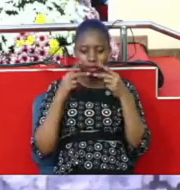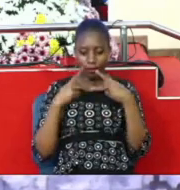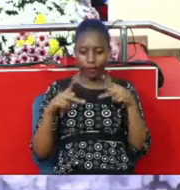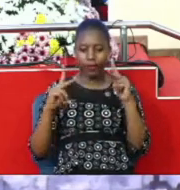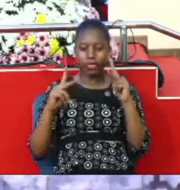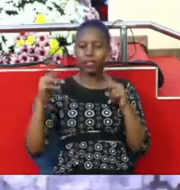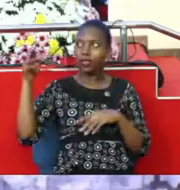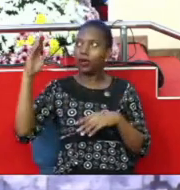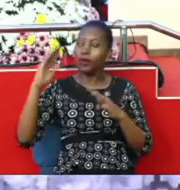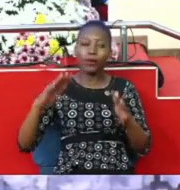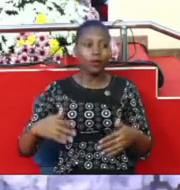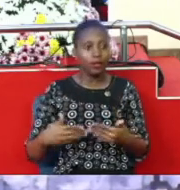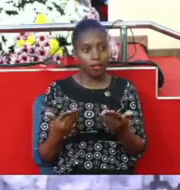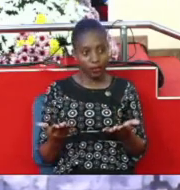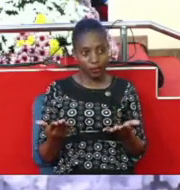who remains in sin.